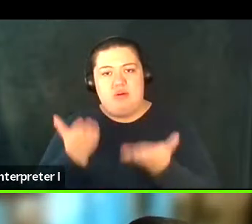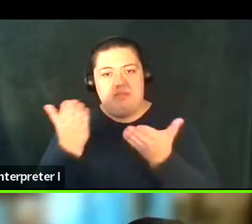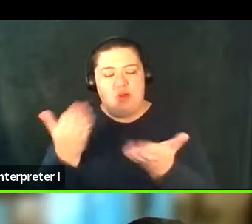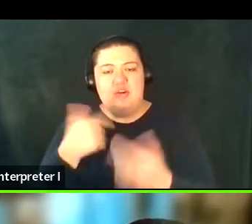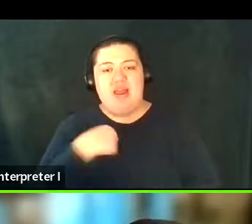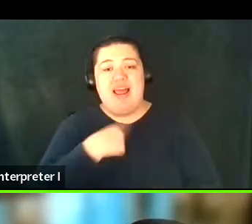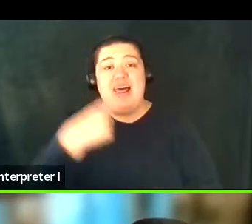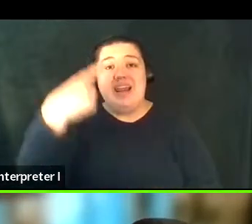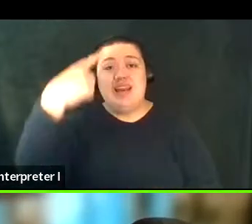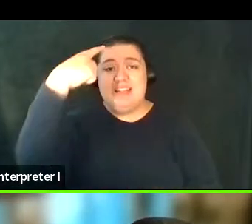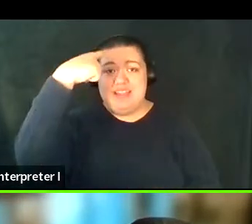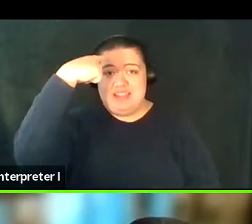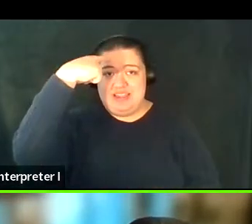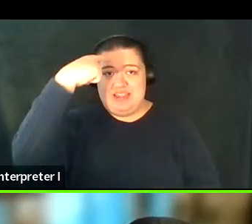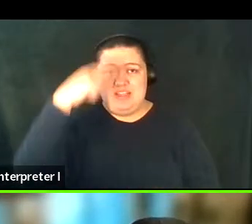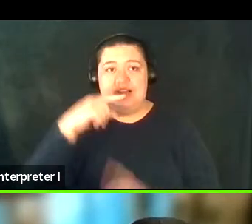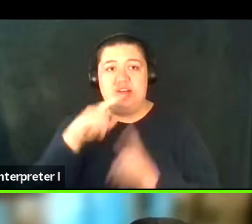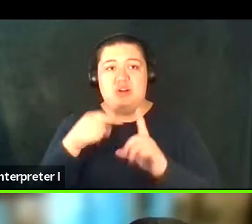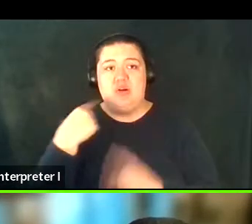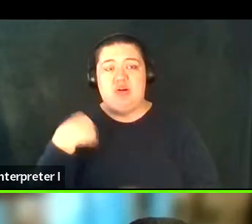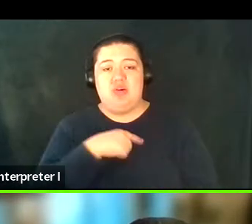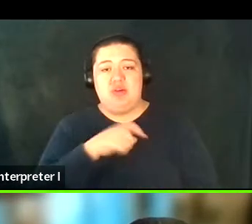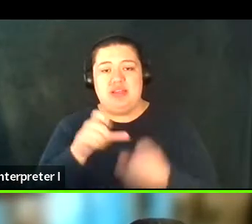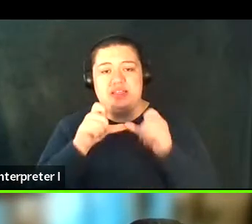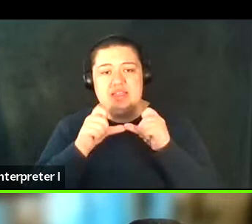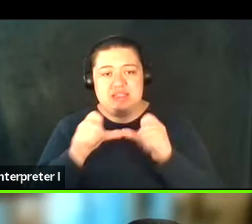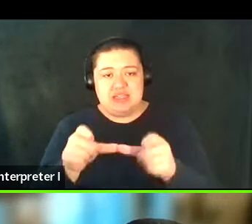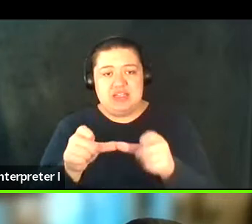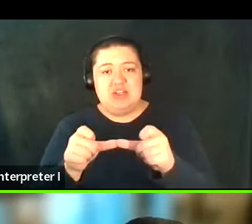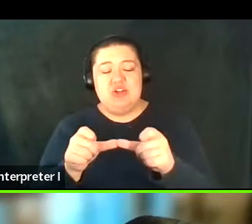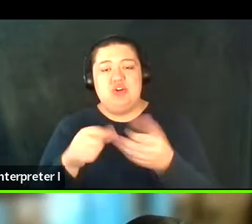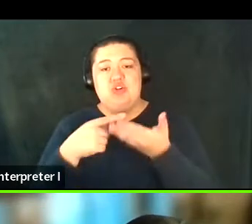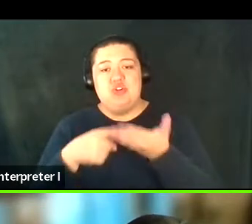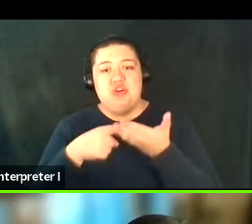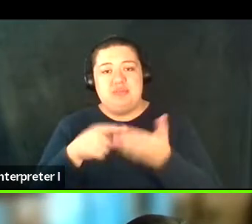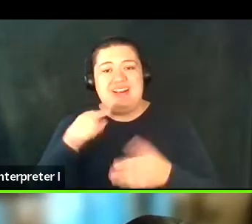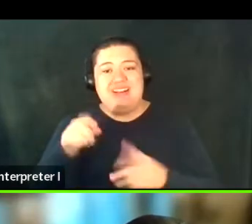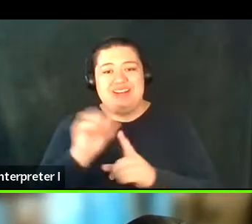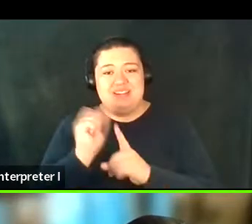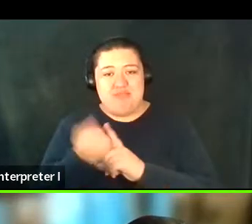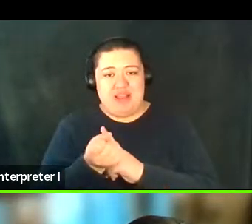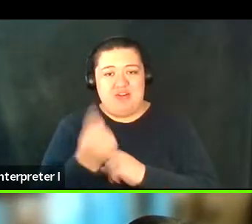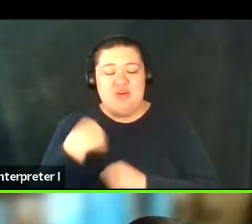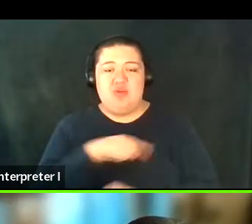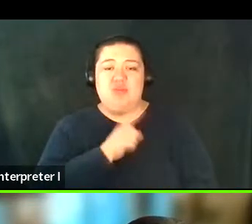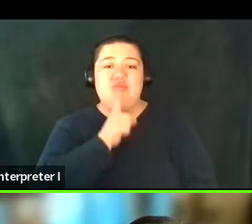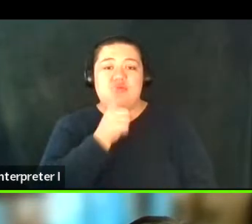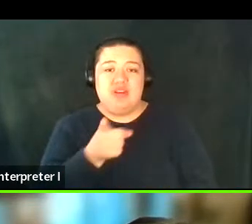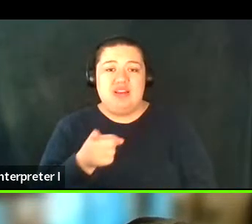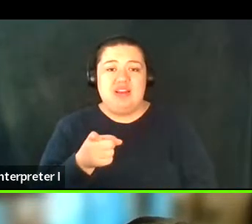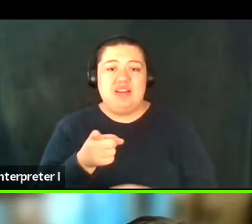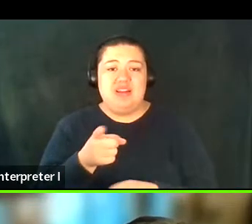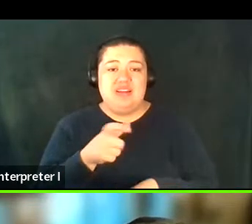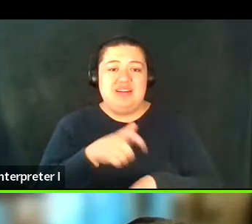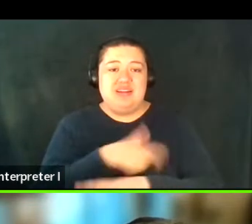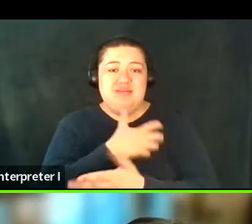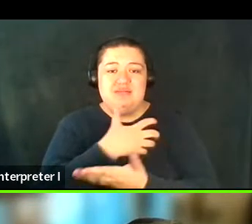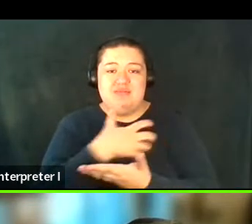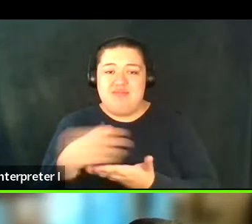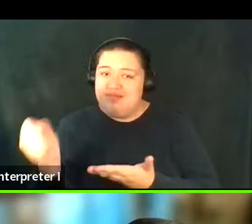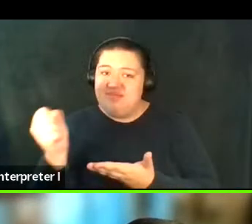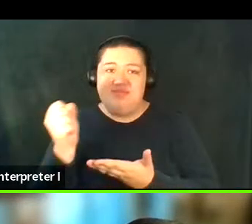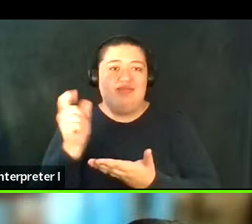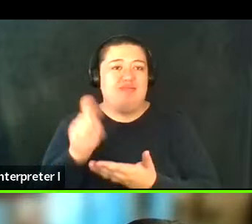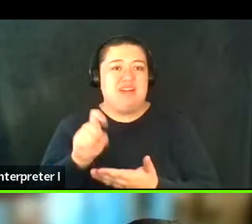I think that when we continue to debate these matters, we're really wasting very precious time.